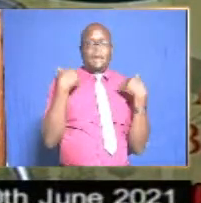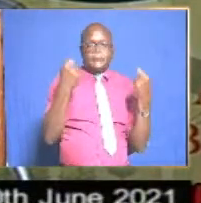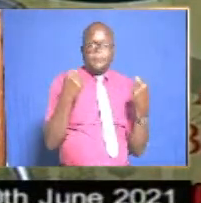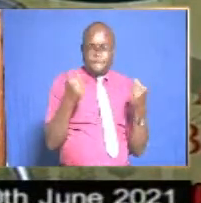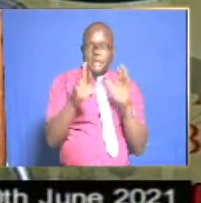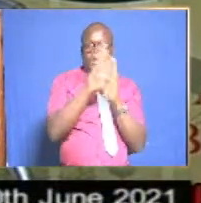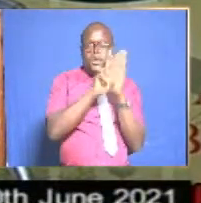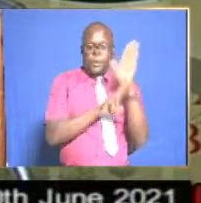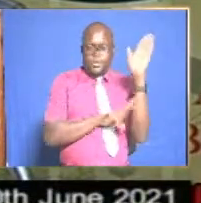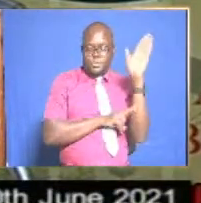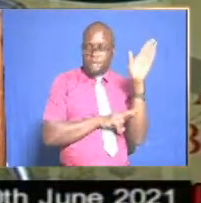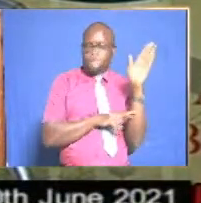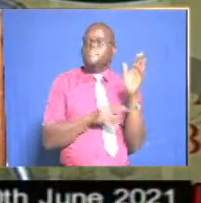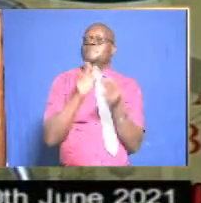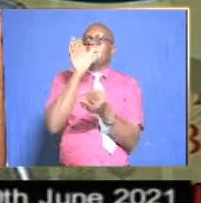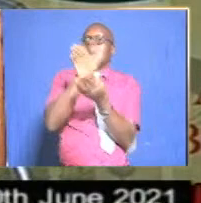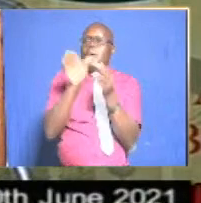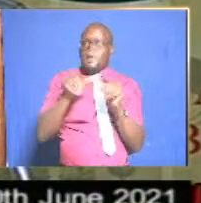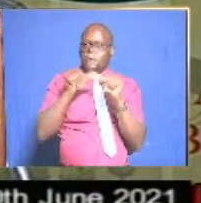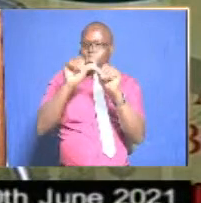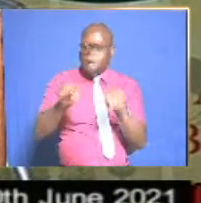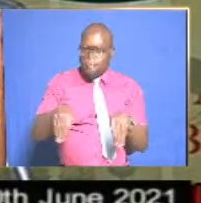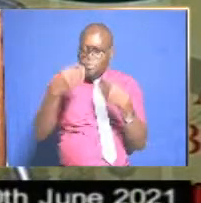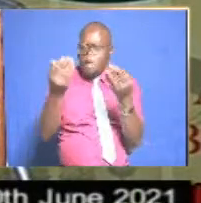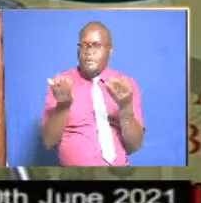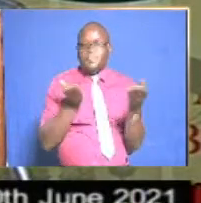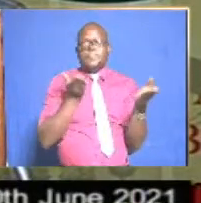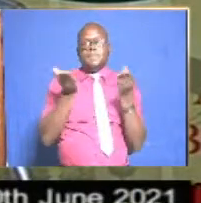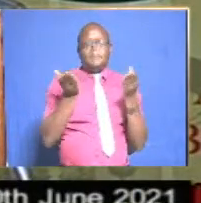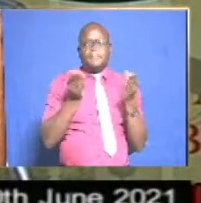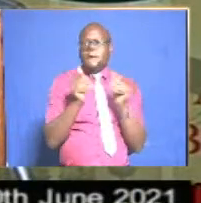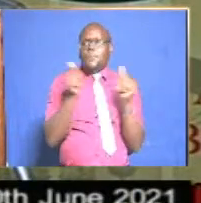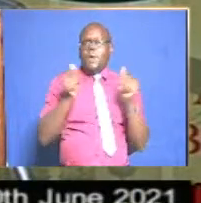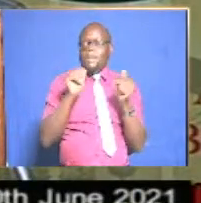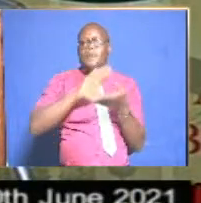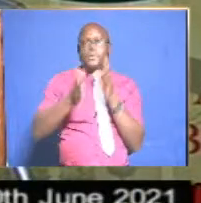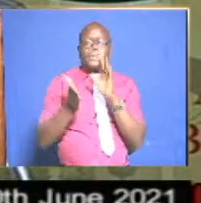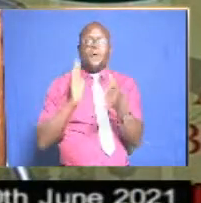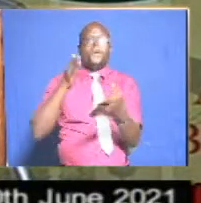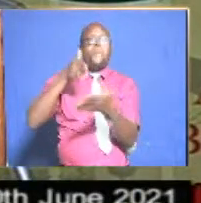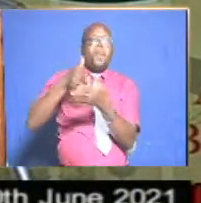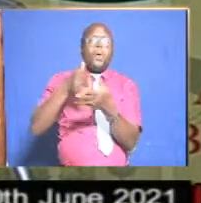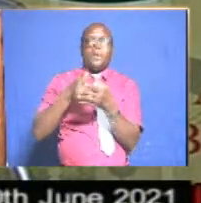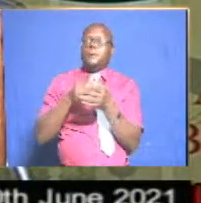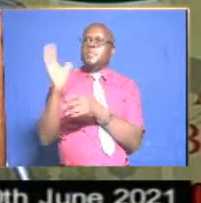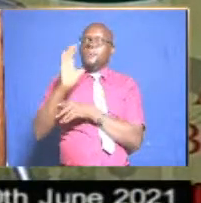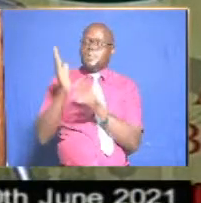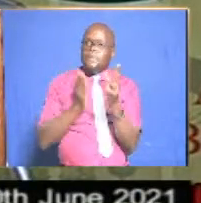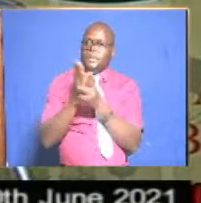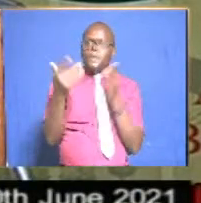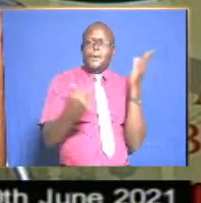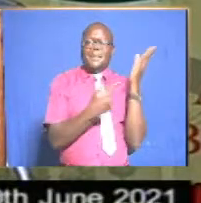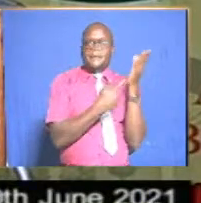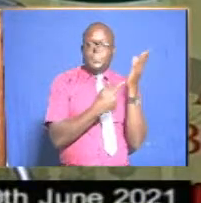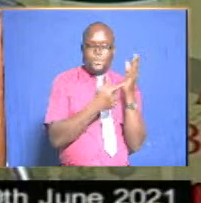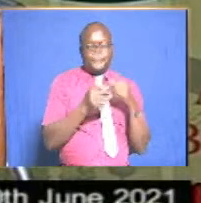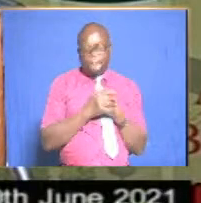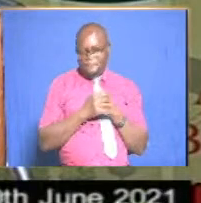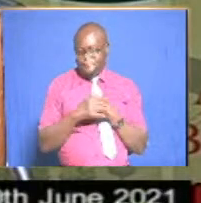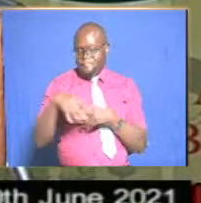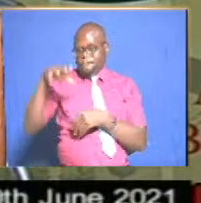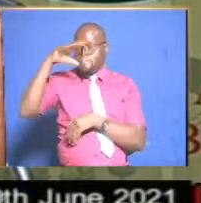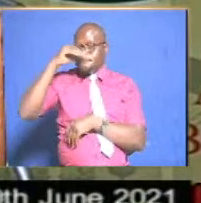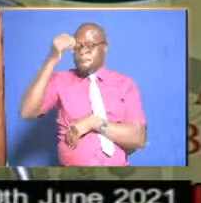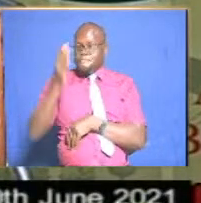result, banks continue to provide uninterrupted banking services to customers mainly through digital channels. Mr.